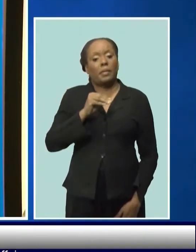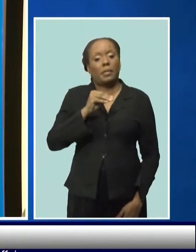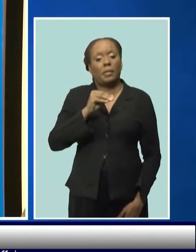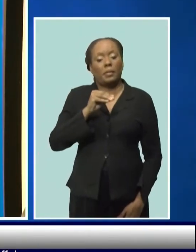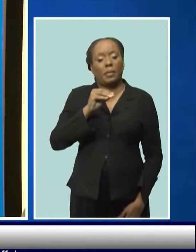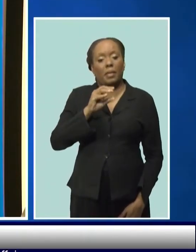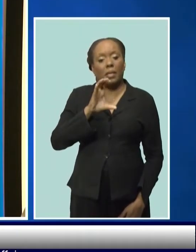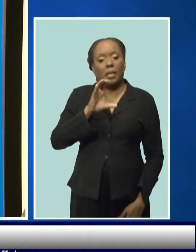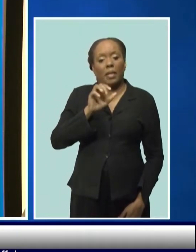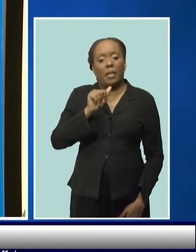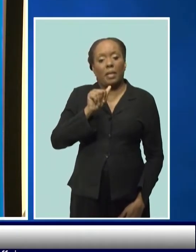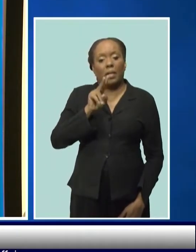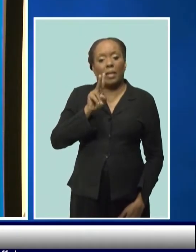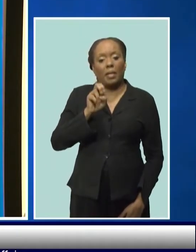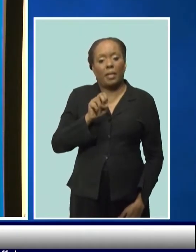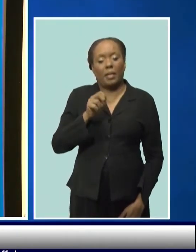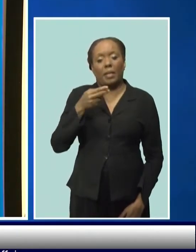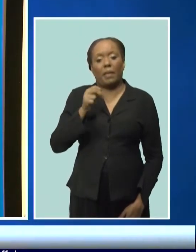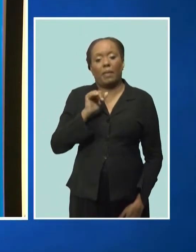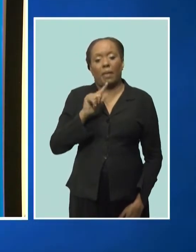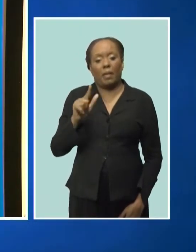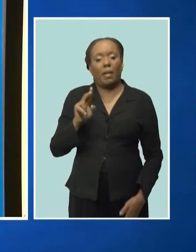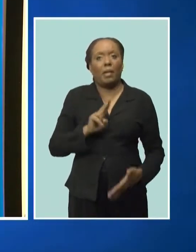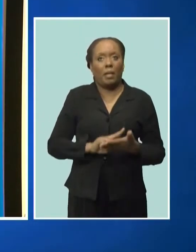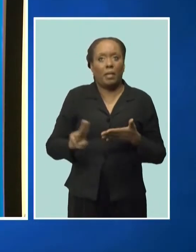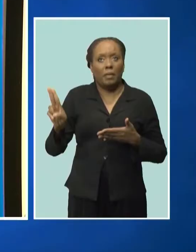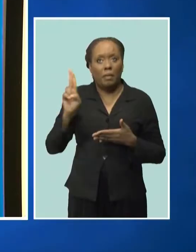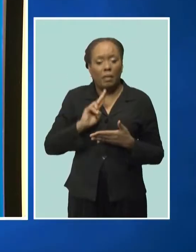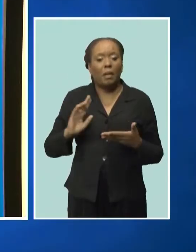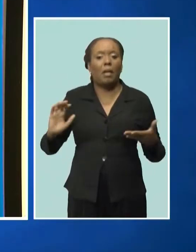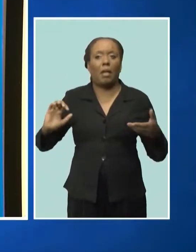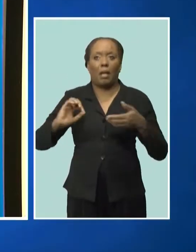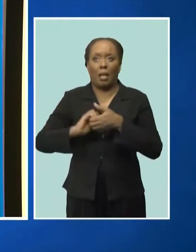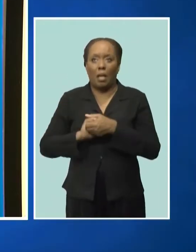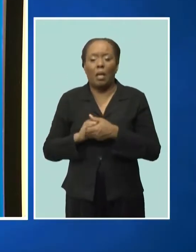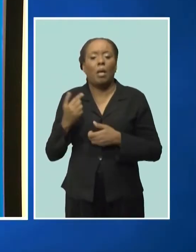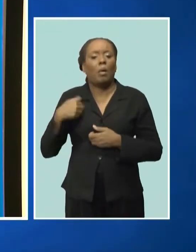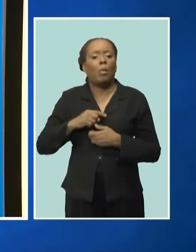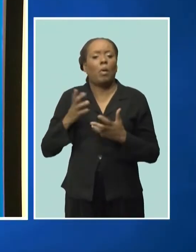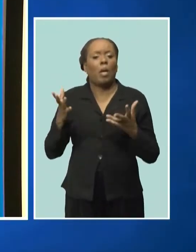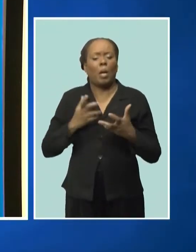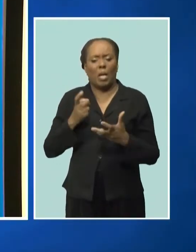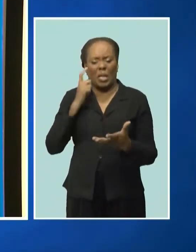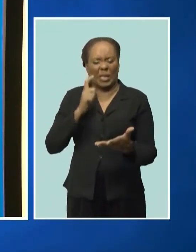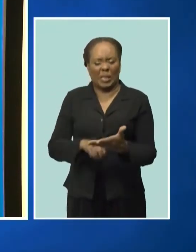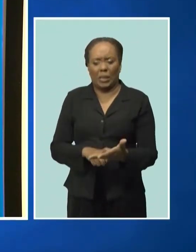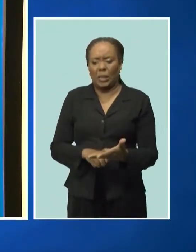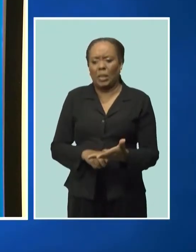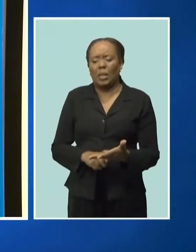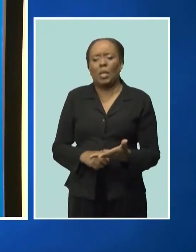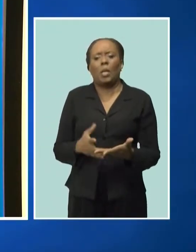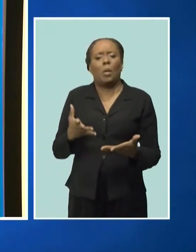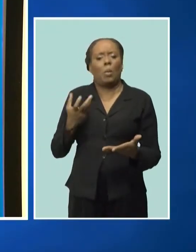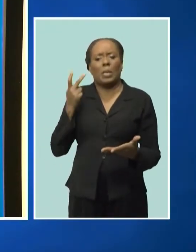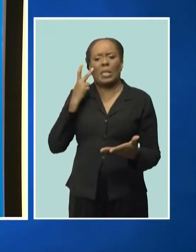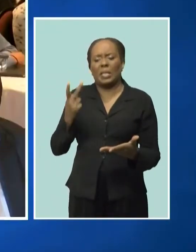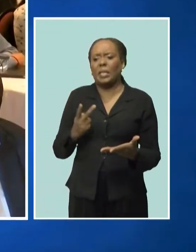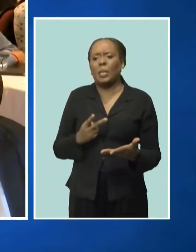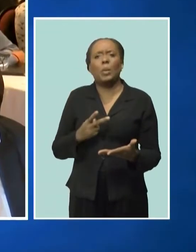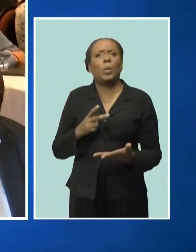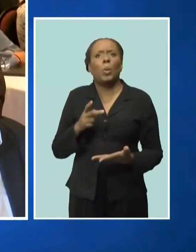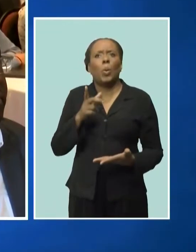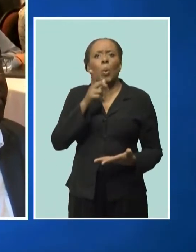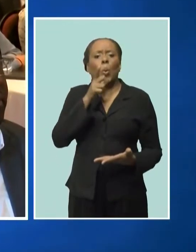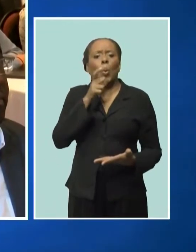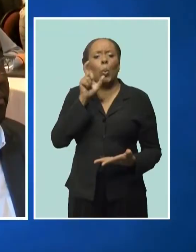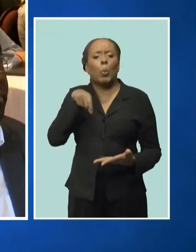actually geospatially map the vulnerable in the island so that we, in terms of the use of